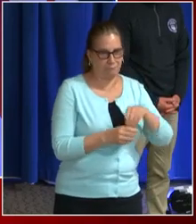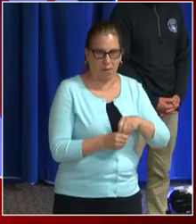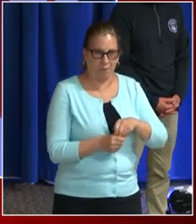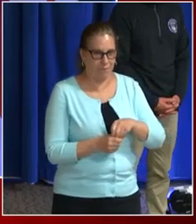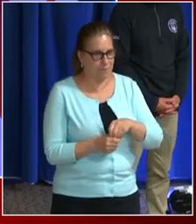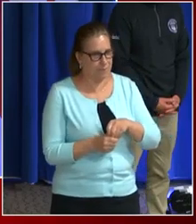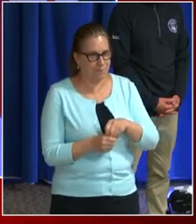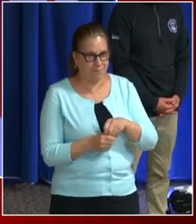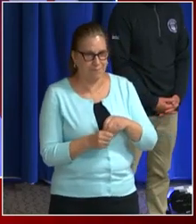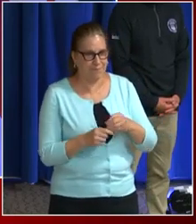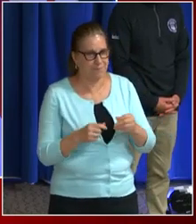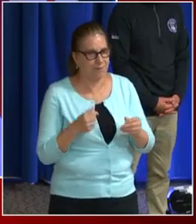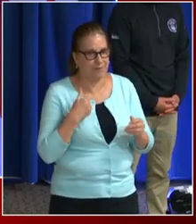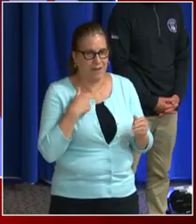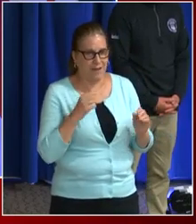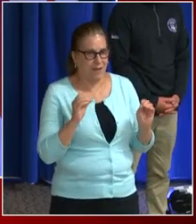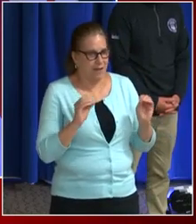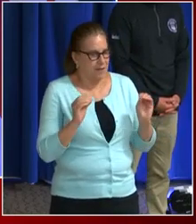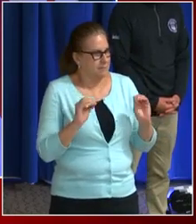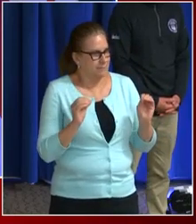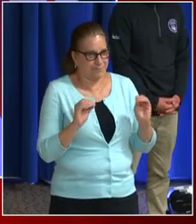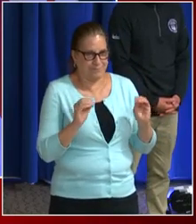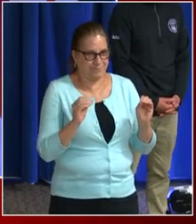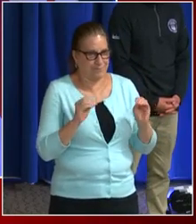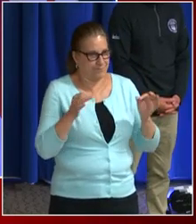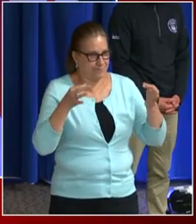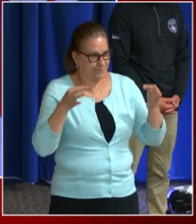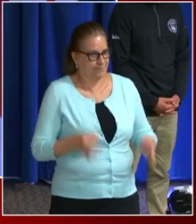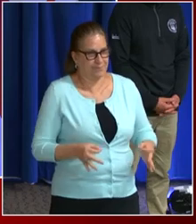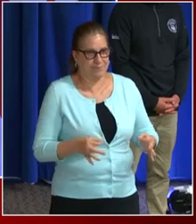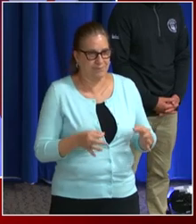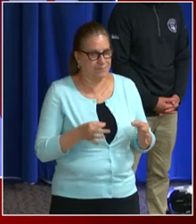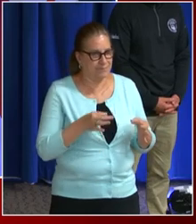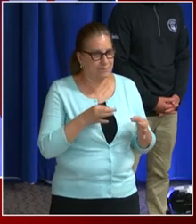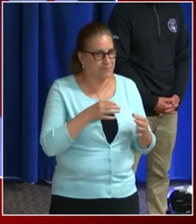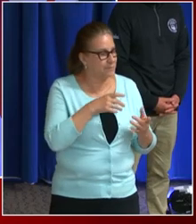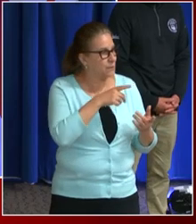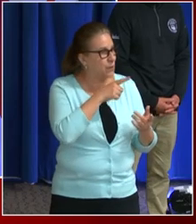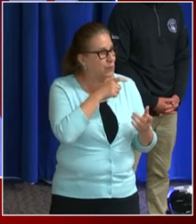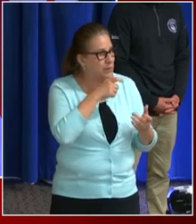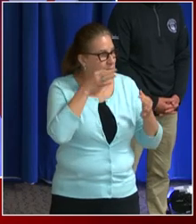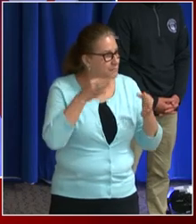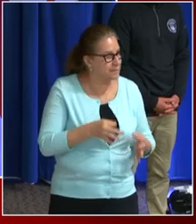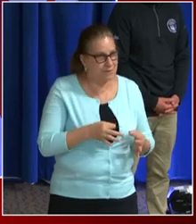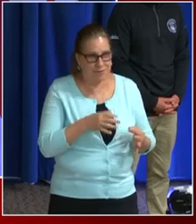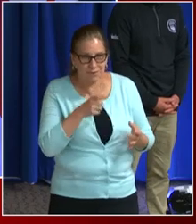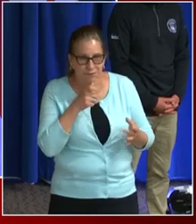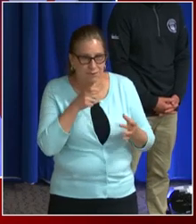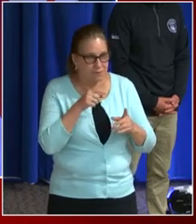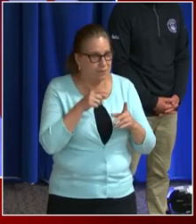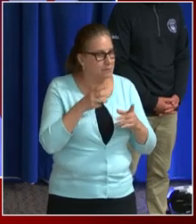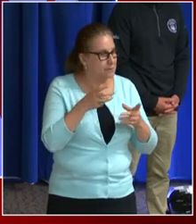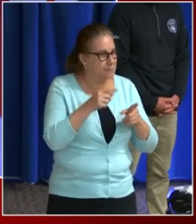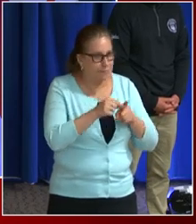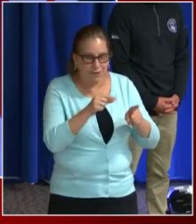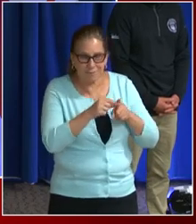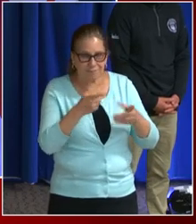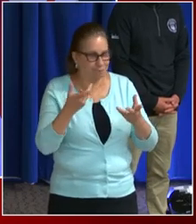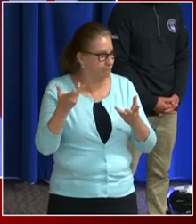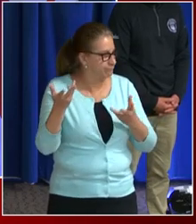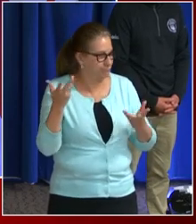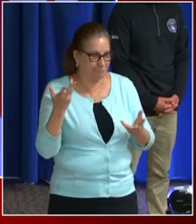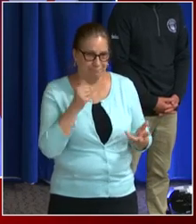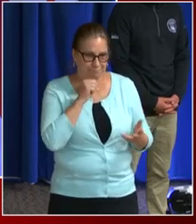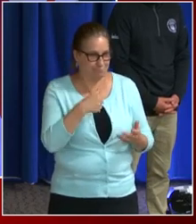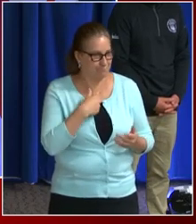me to speak about who, what, where, and how munitions were deployed. How far prior do you have an